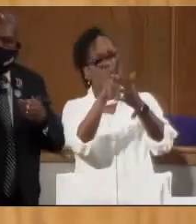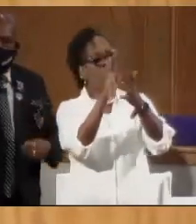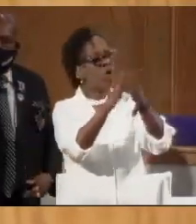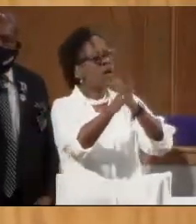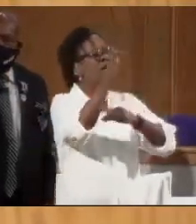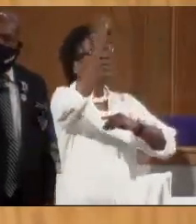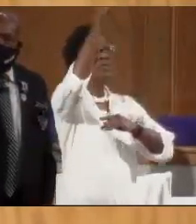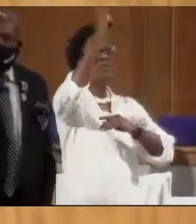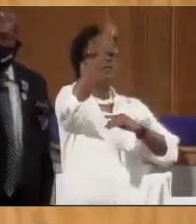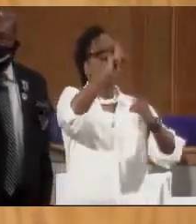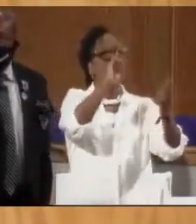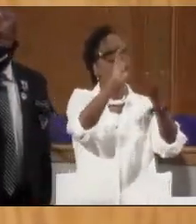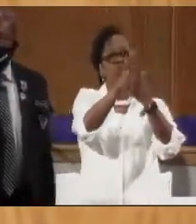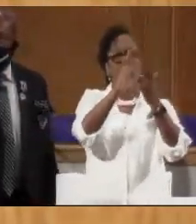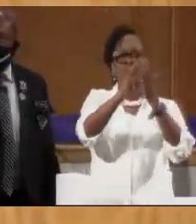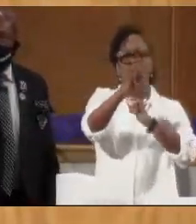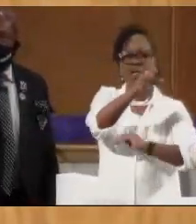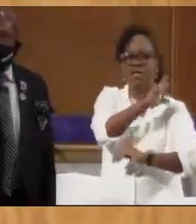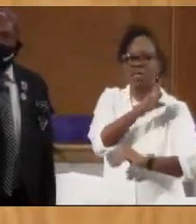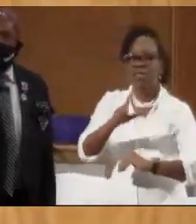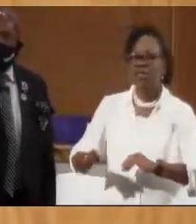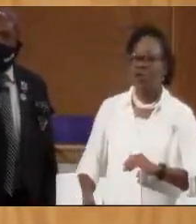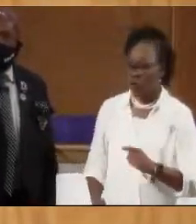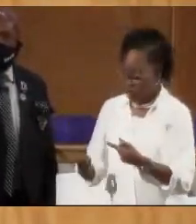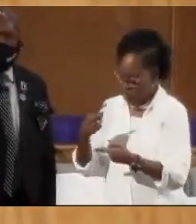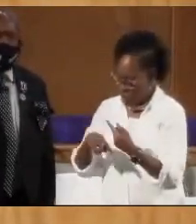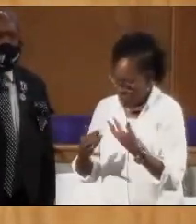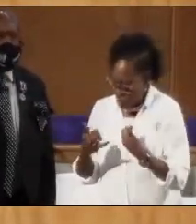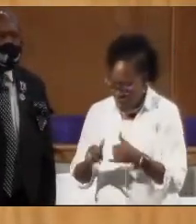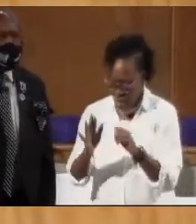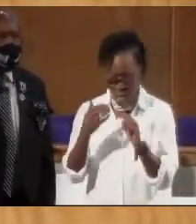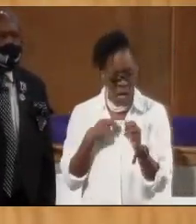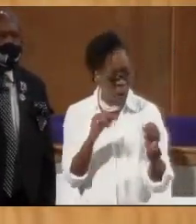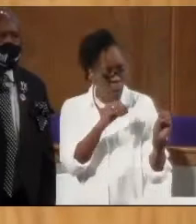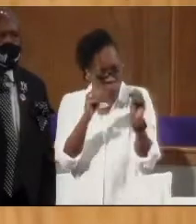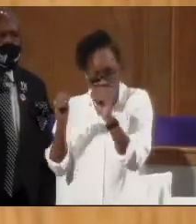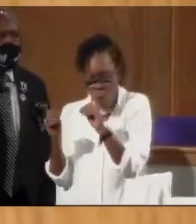Him while you still got movement.